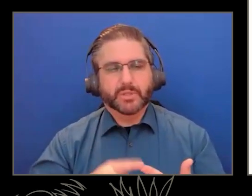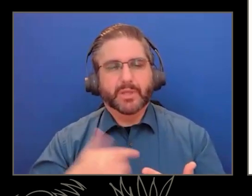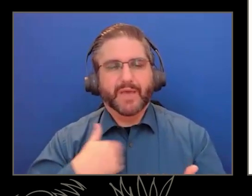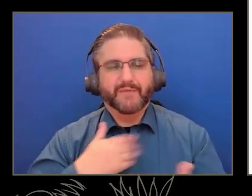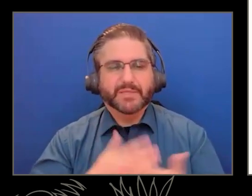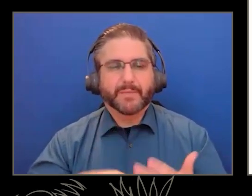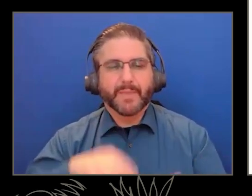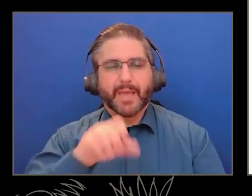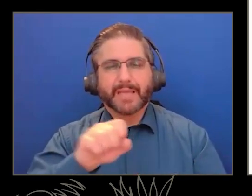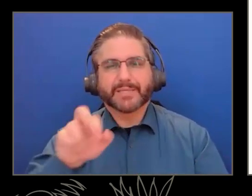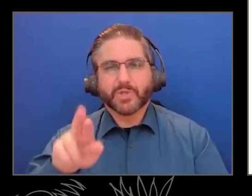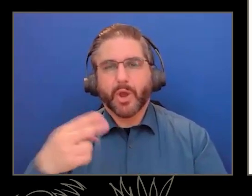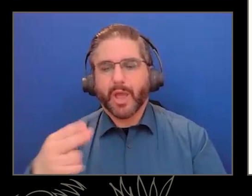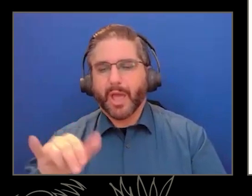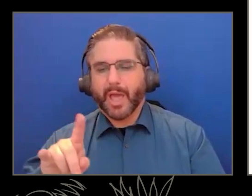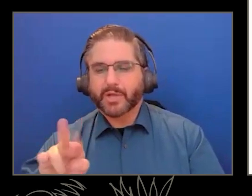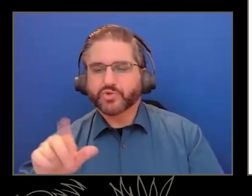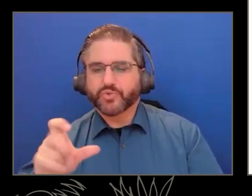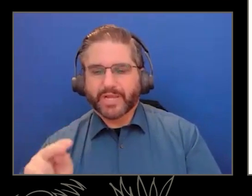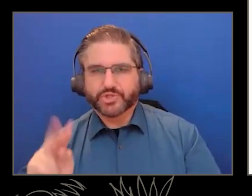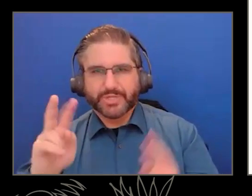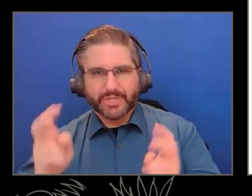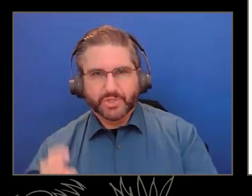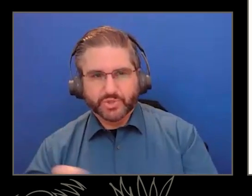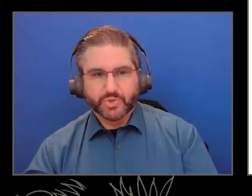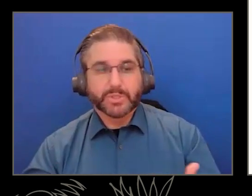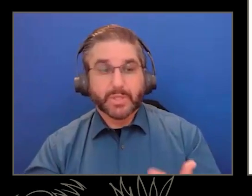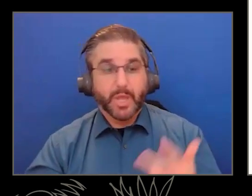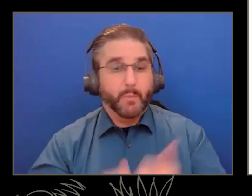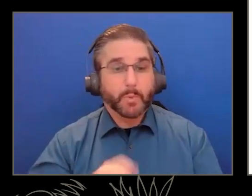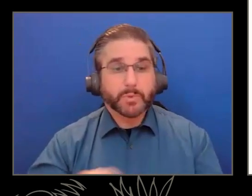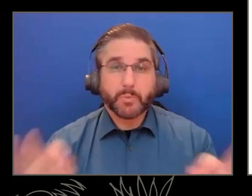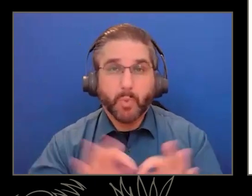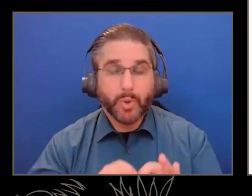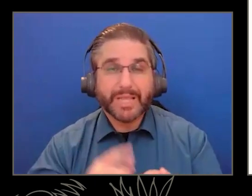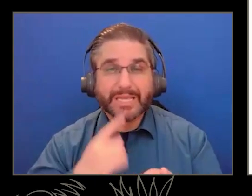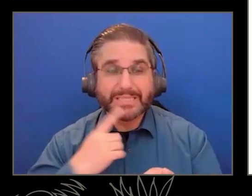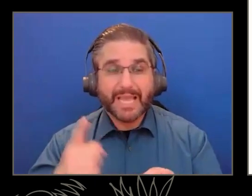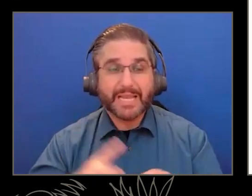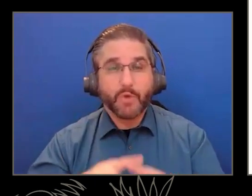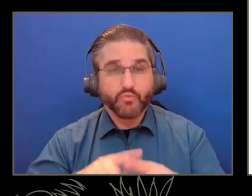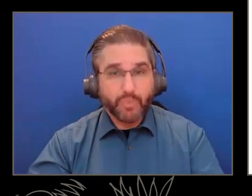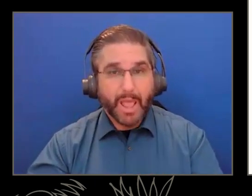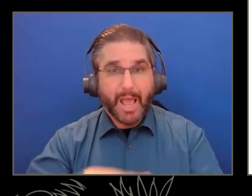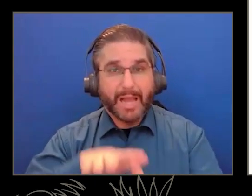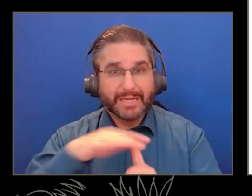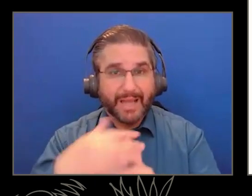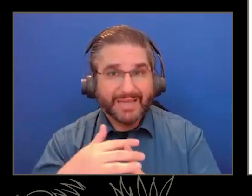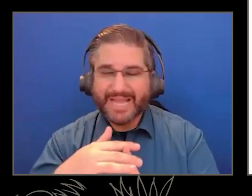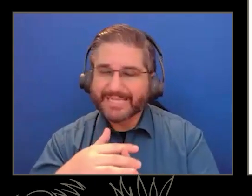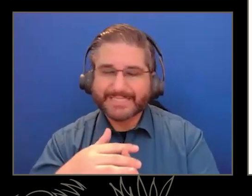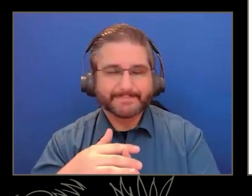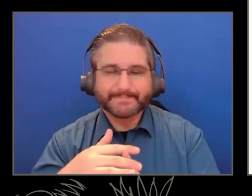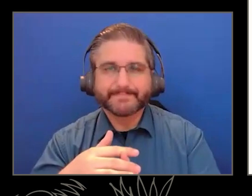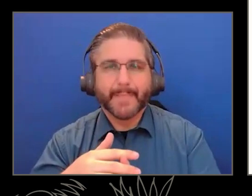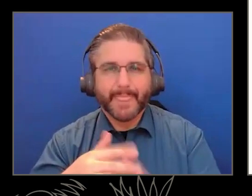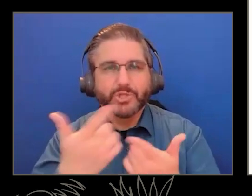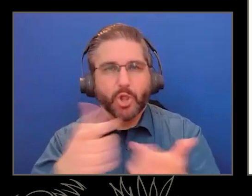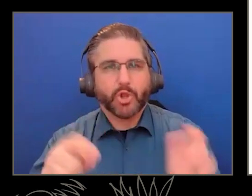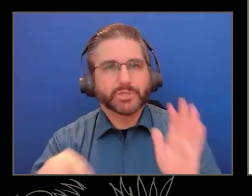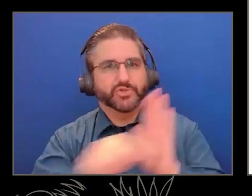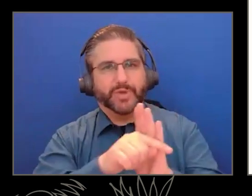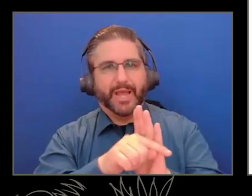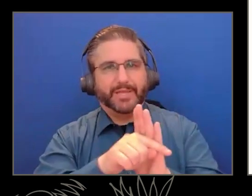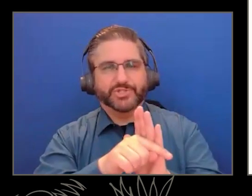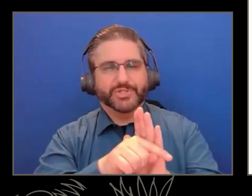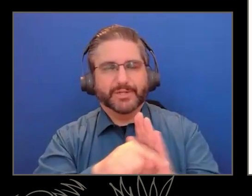SSR hydration issues, and most importantly, he felt that its reliance on context was a large detraction from being